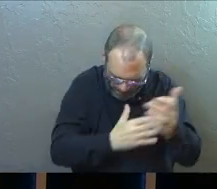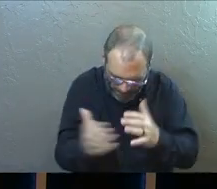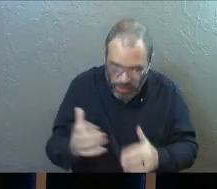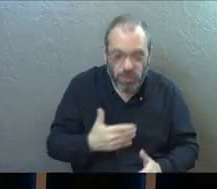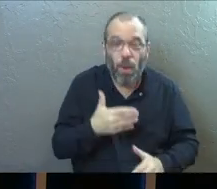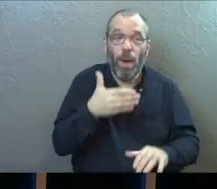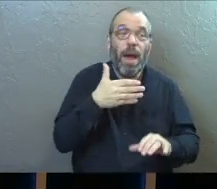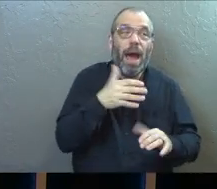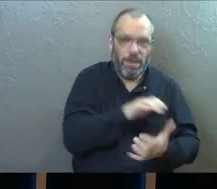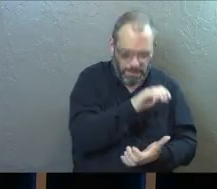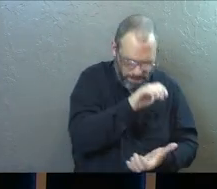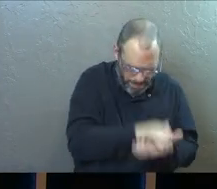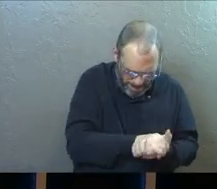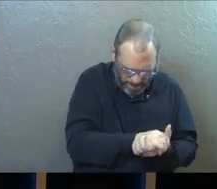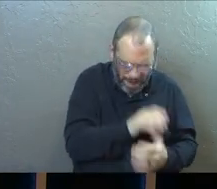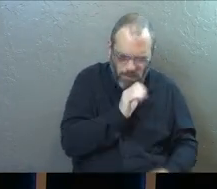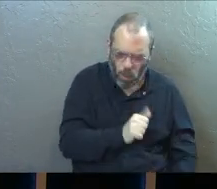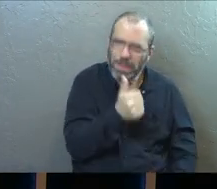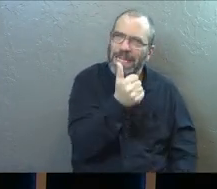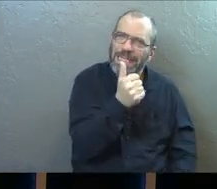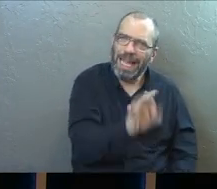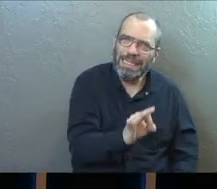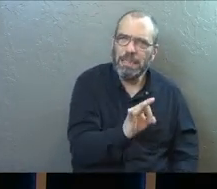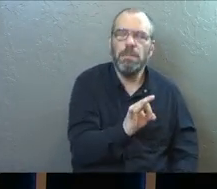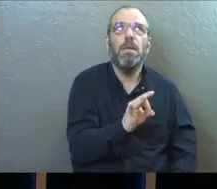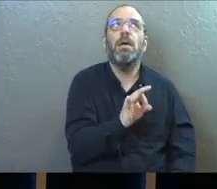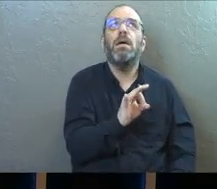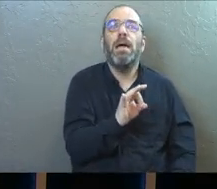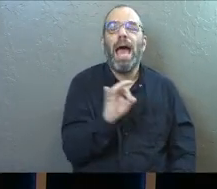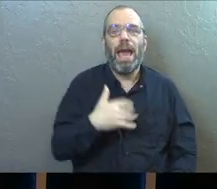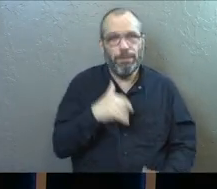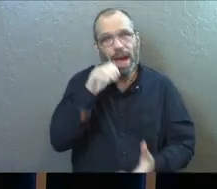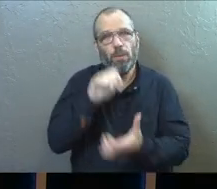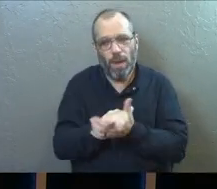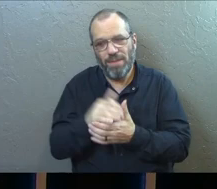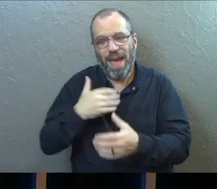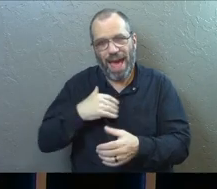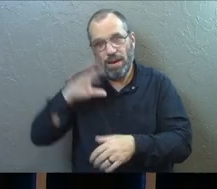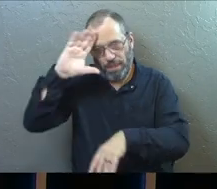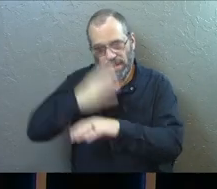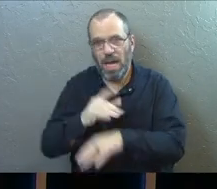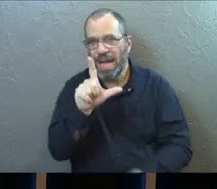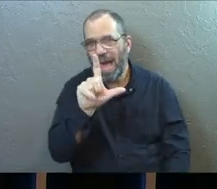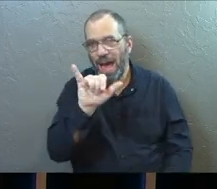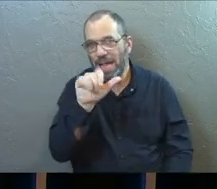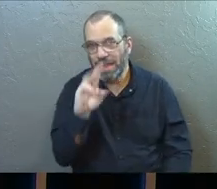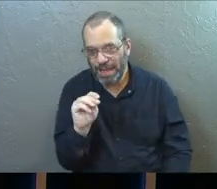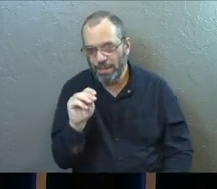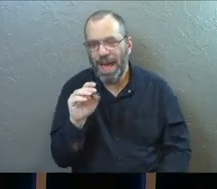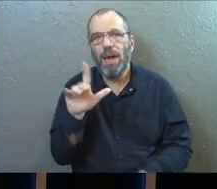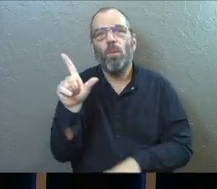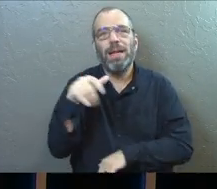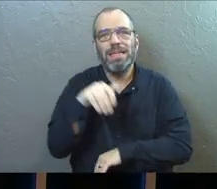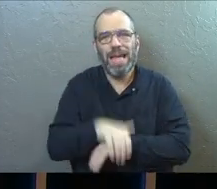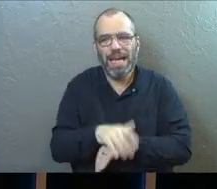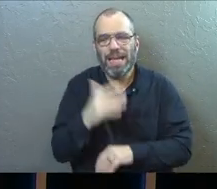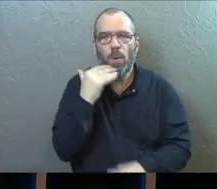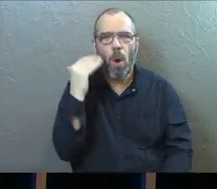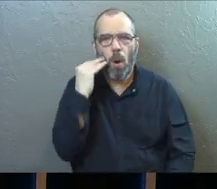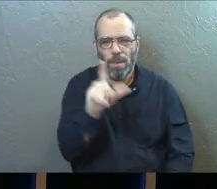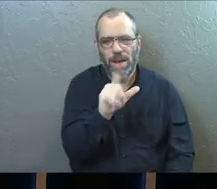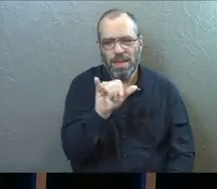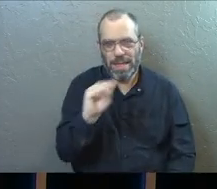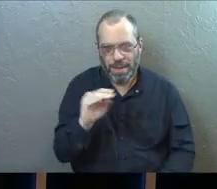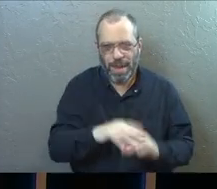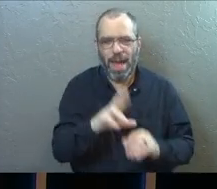After we had gotten married, I believe I was 19 years old, and Rachel had just had our son Liam. And there was a night that they were at home, Liam and